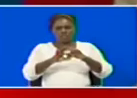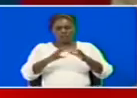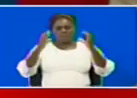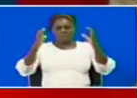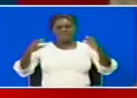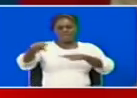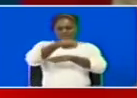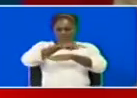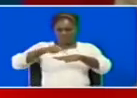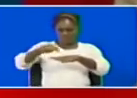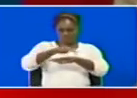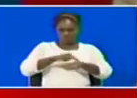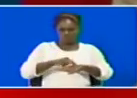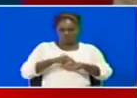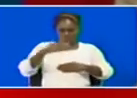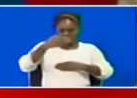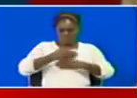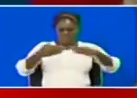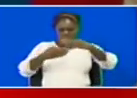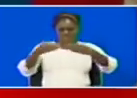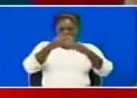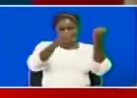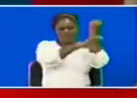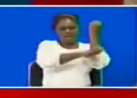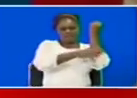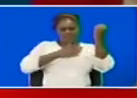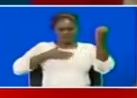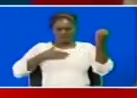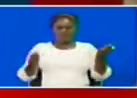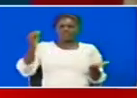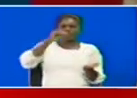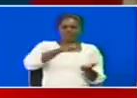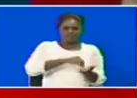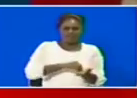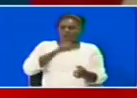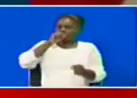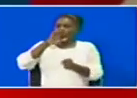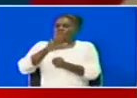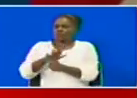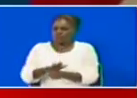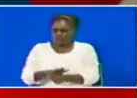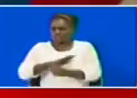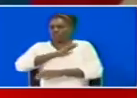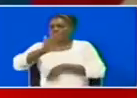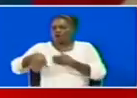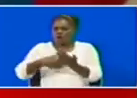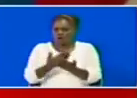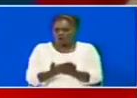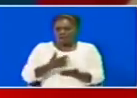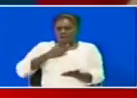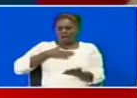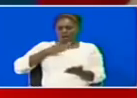National effort to rebuild our country and restore its promise for all of